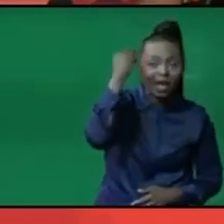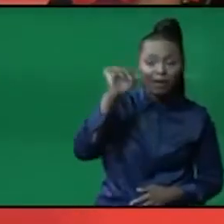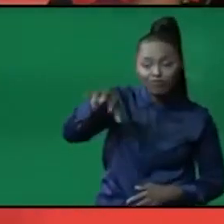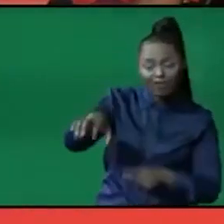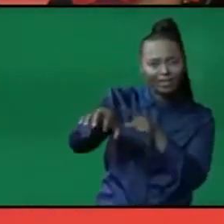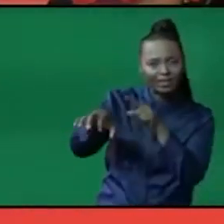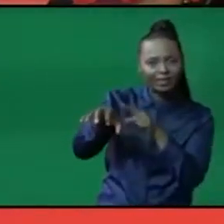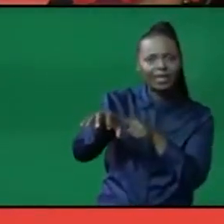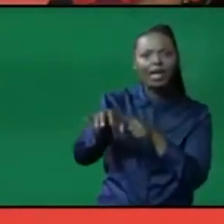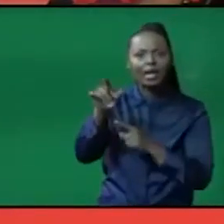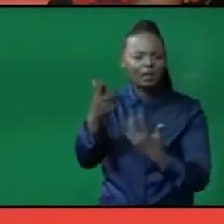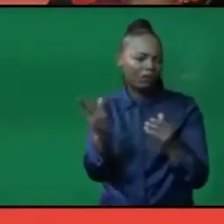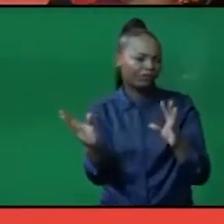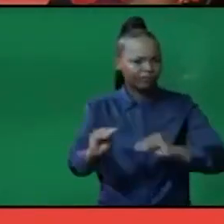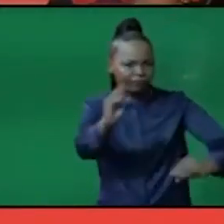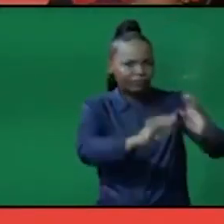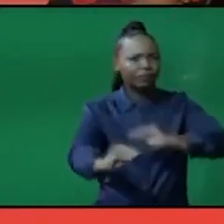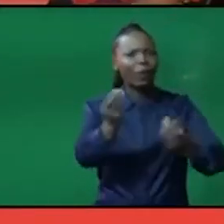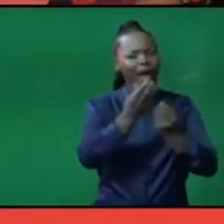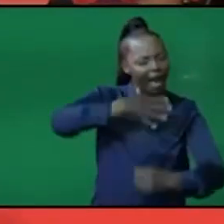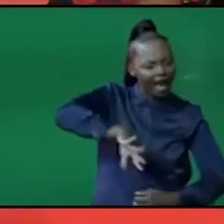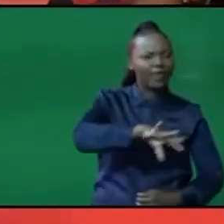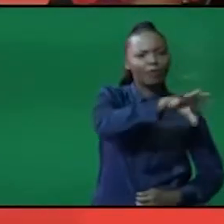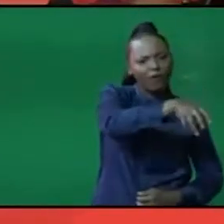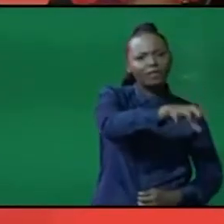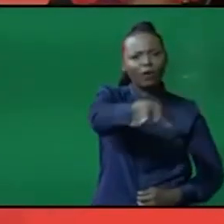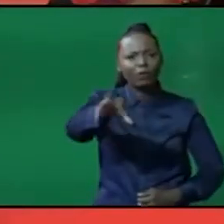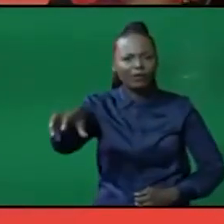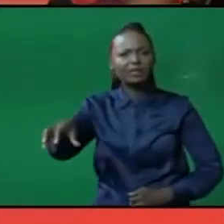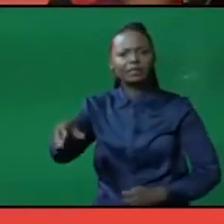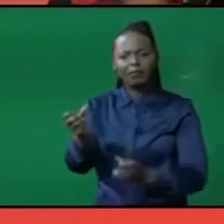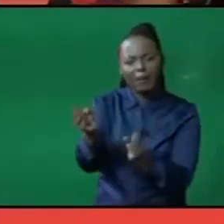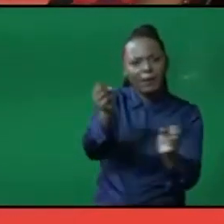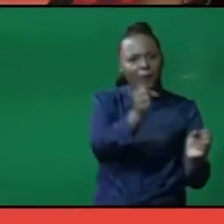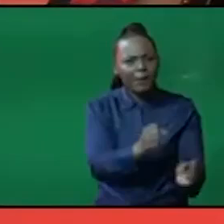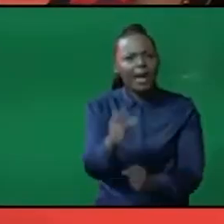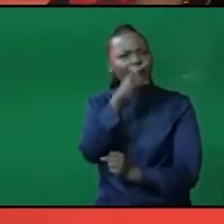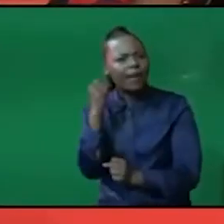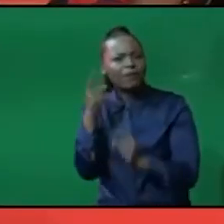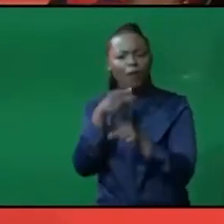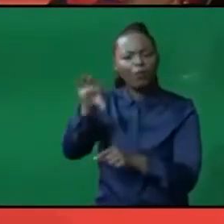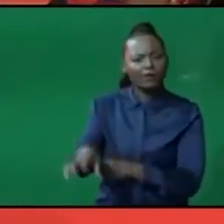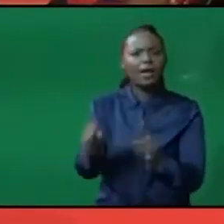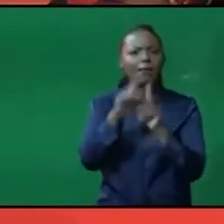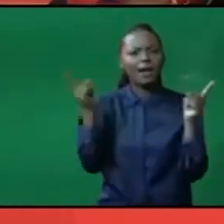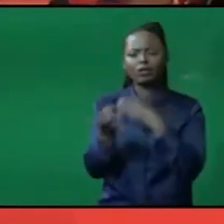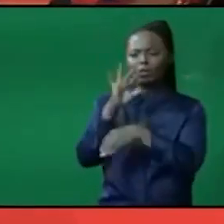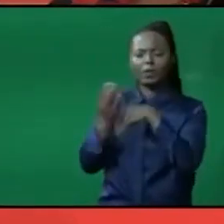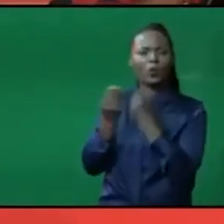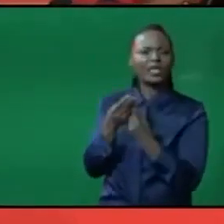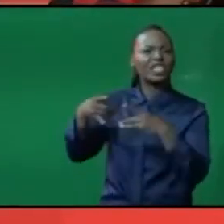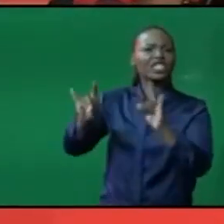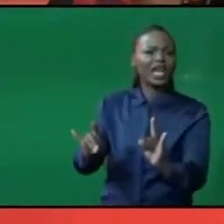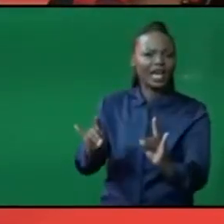yourself talking to other secretaries of provinces, giving them names from your province, and you have not consulted with your chairperson about